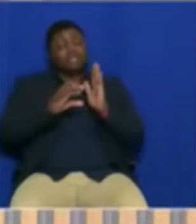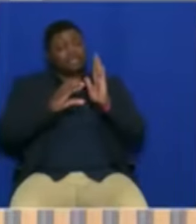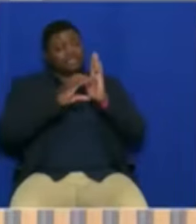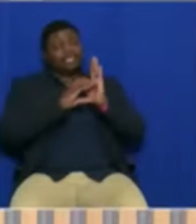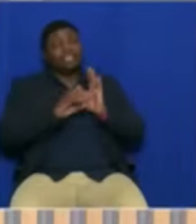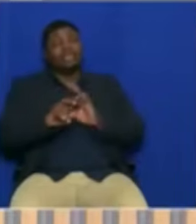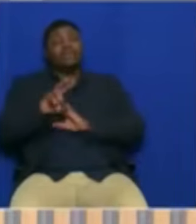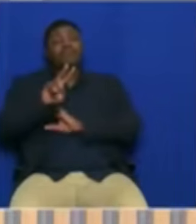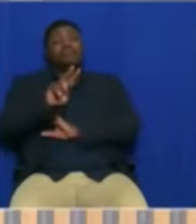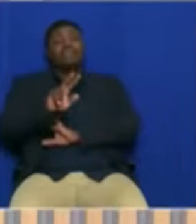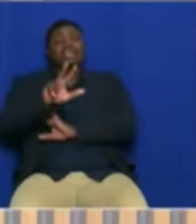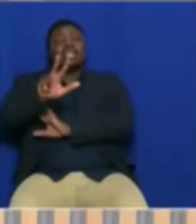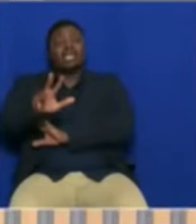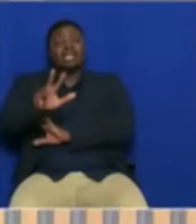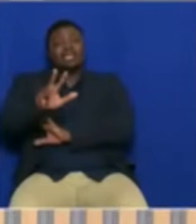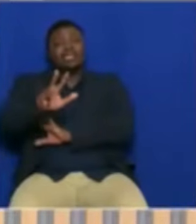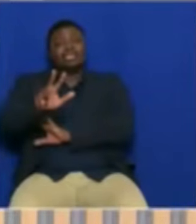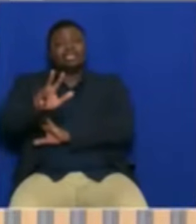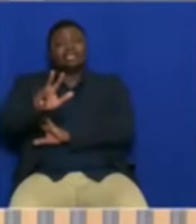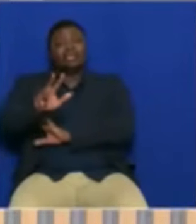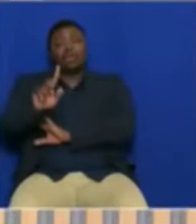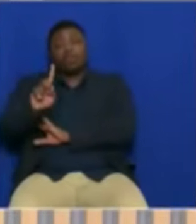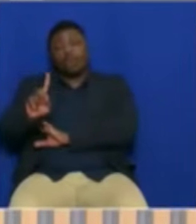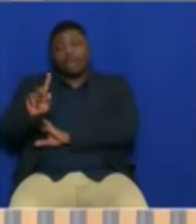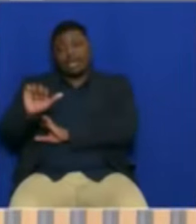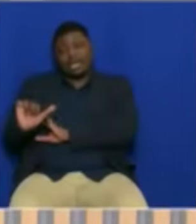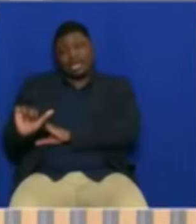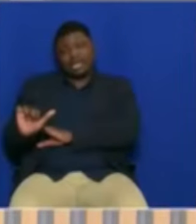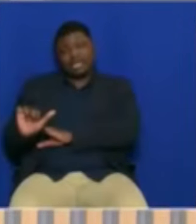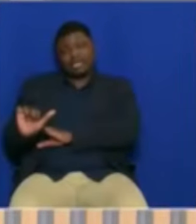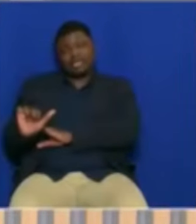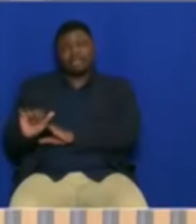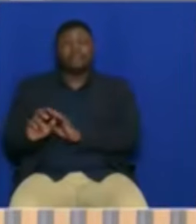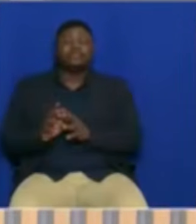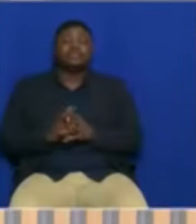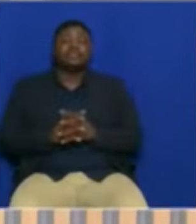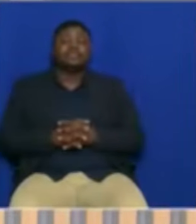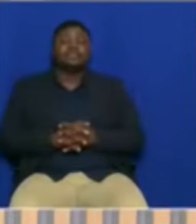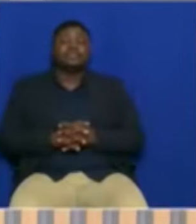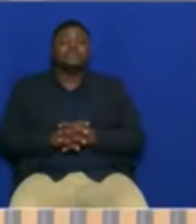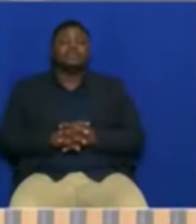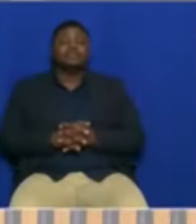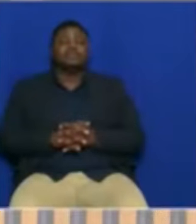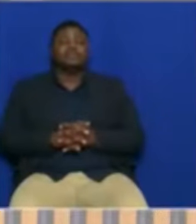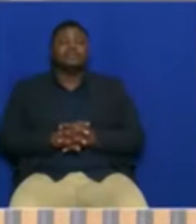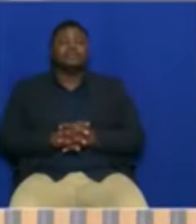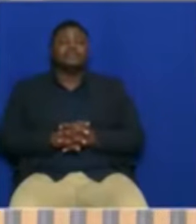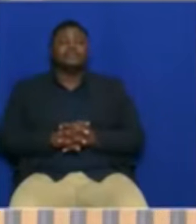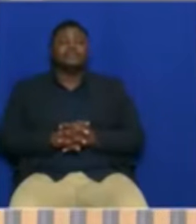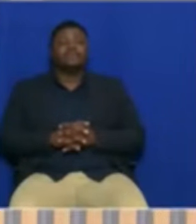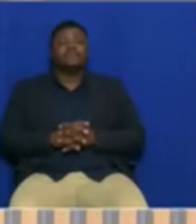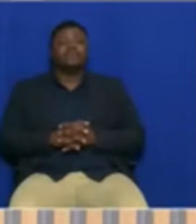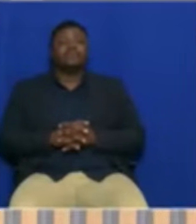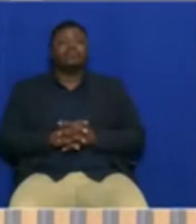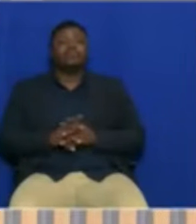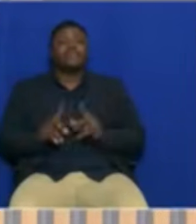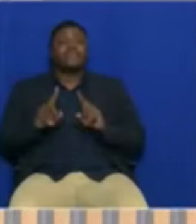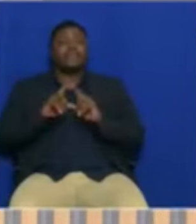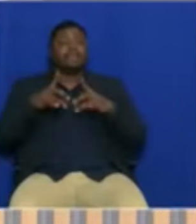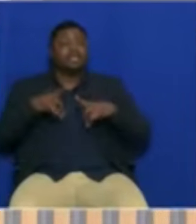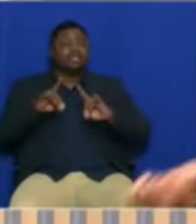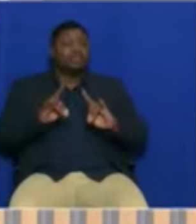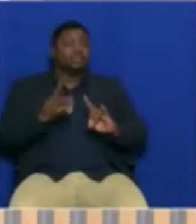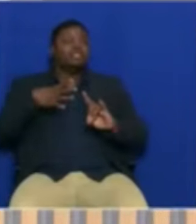I thought you'd look at the document in your hand. And that's what the chair wants to engage you on. So I'm saying,